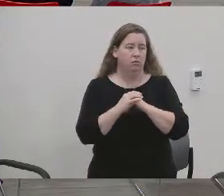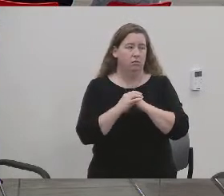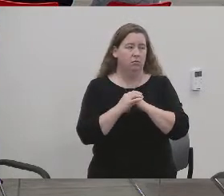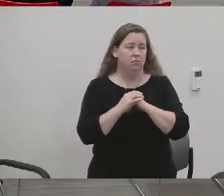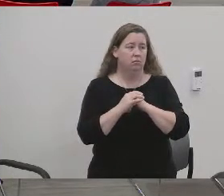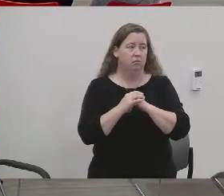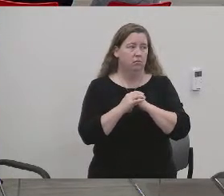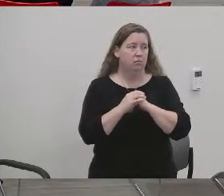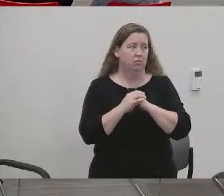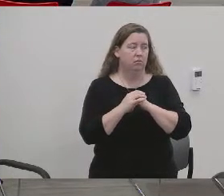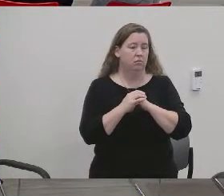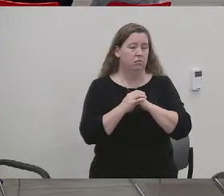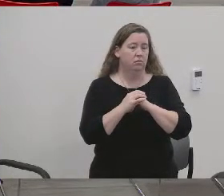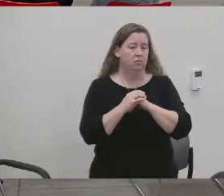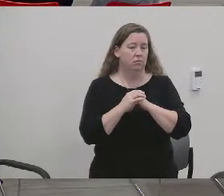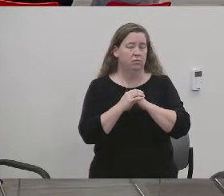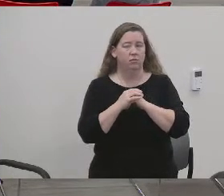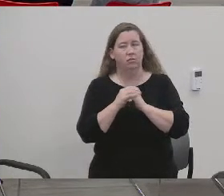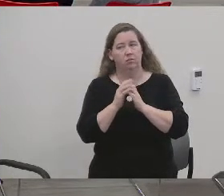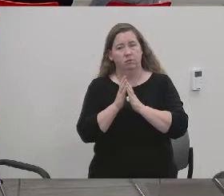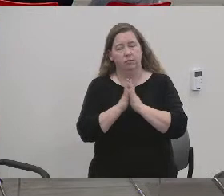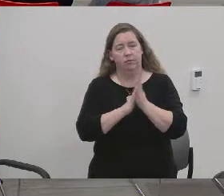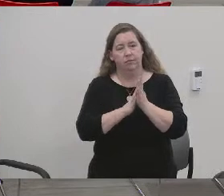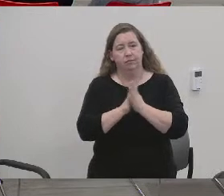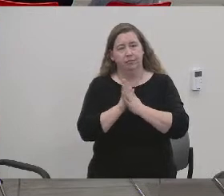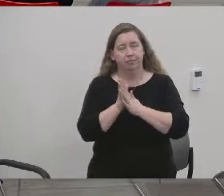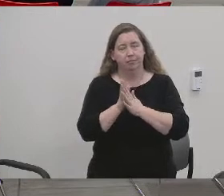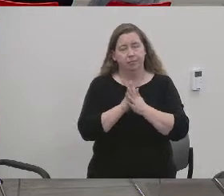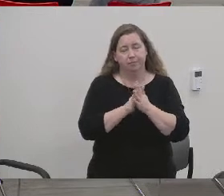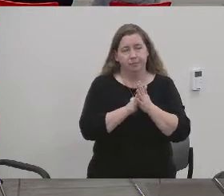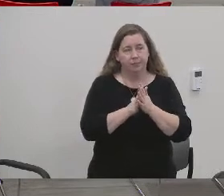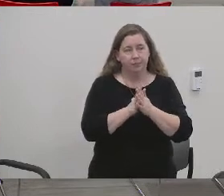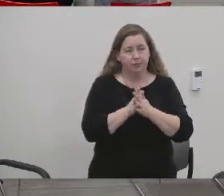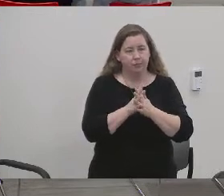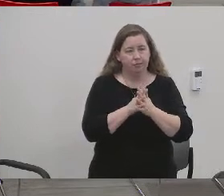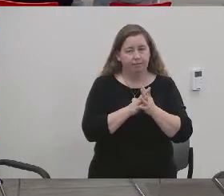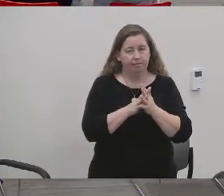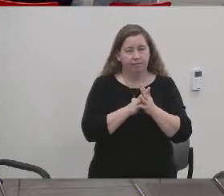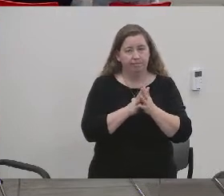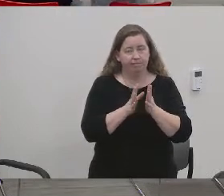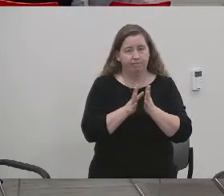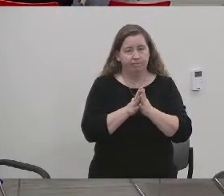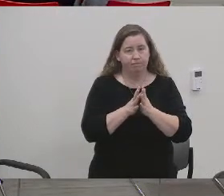Is that, am I missing something?